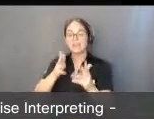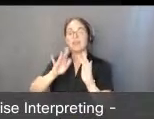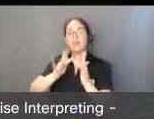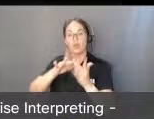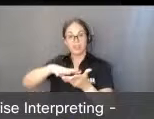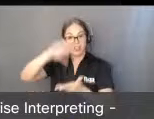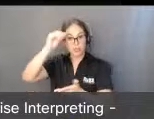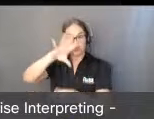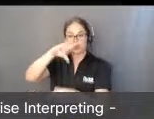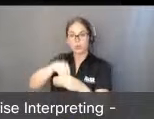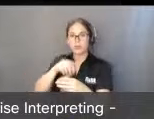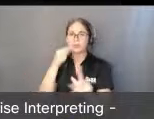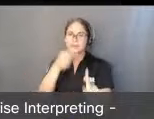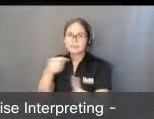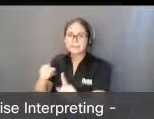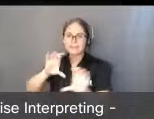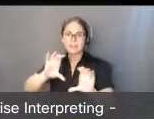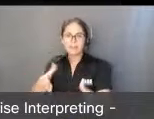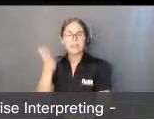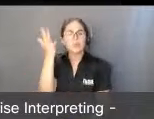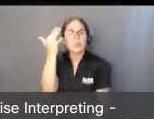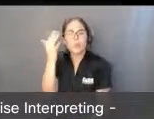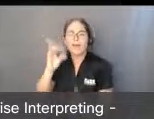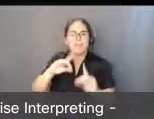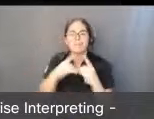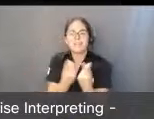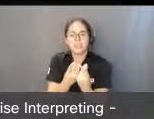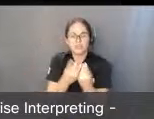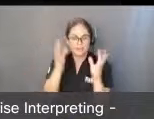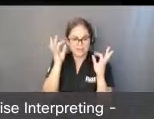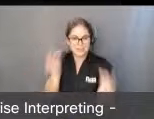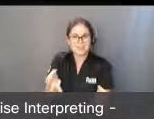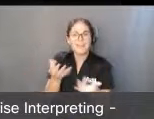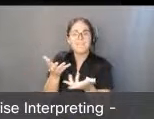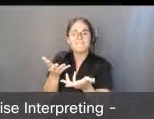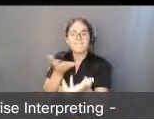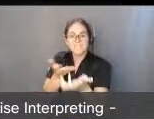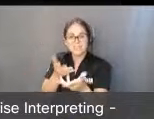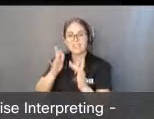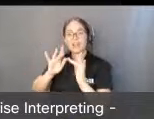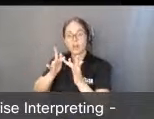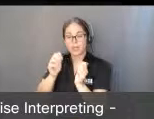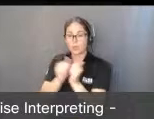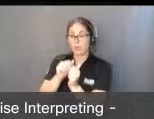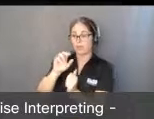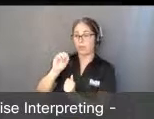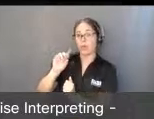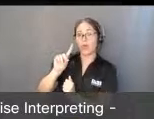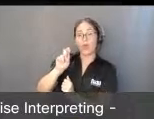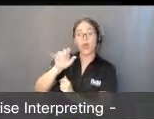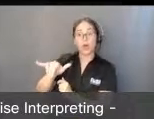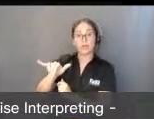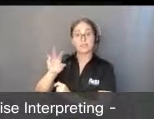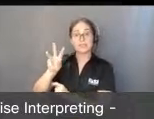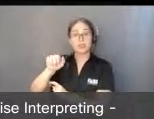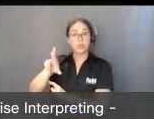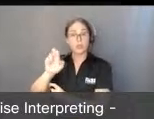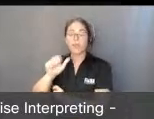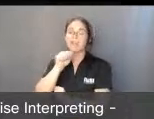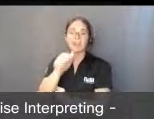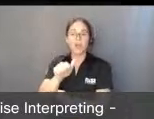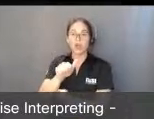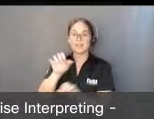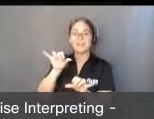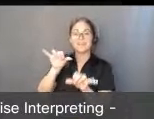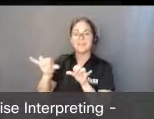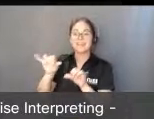classes. Why did the district decide on facilitated online learning with Odyssey Ware and not just distance learning,